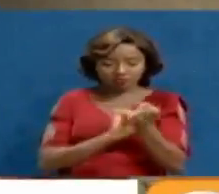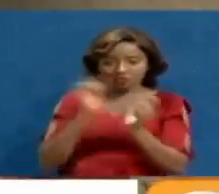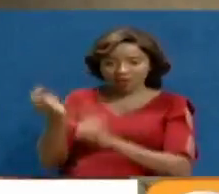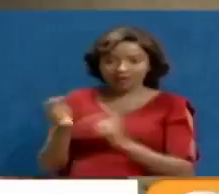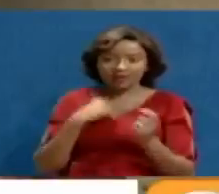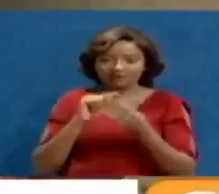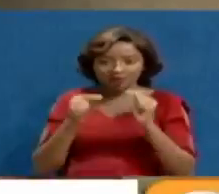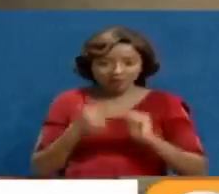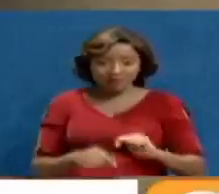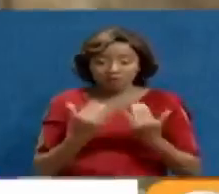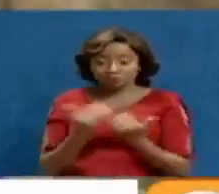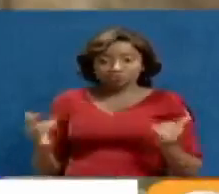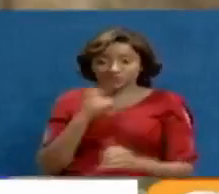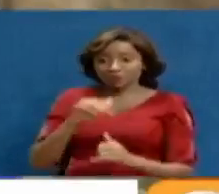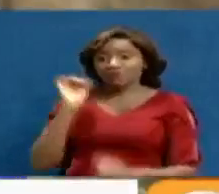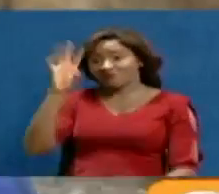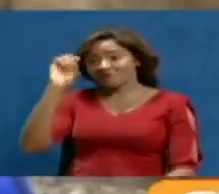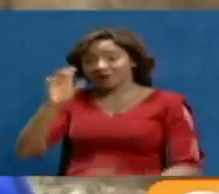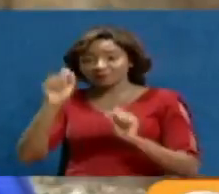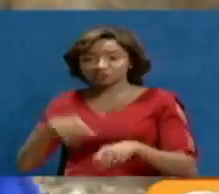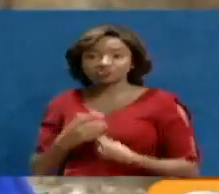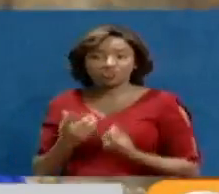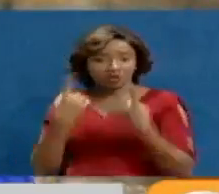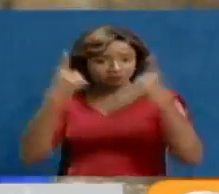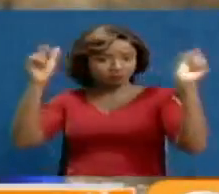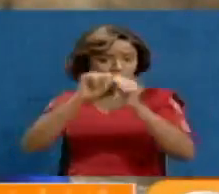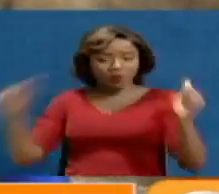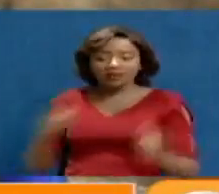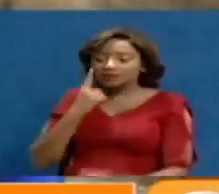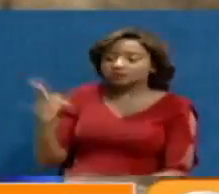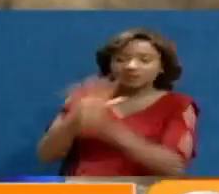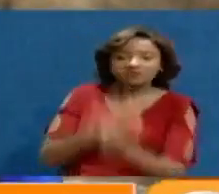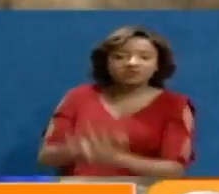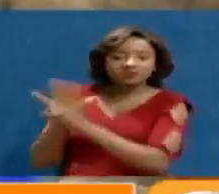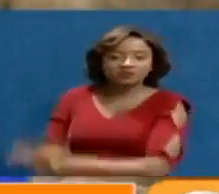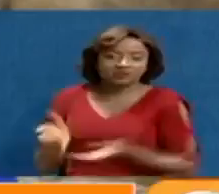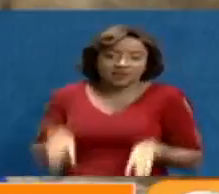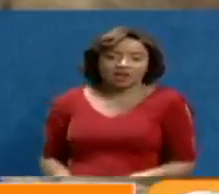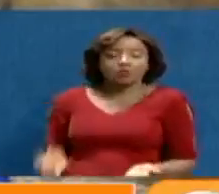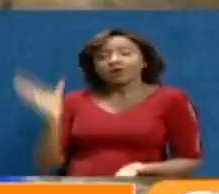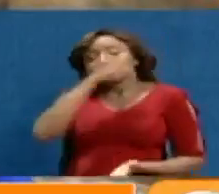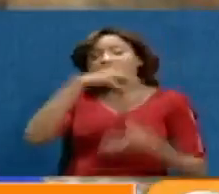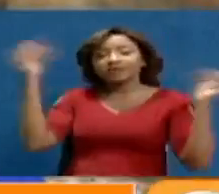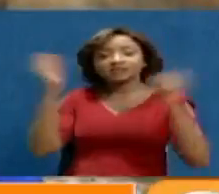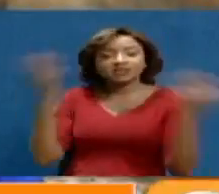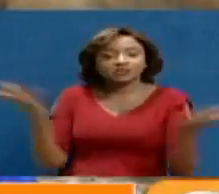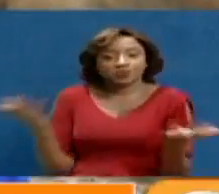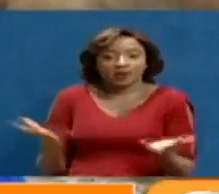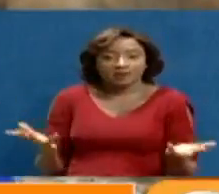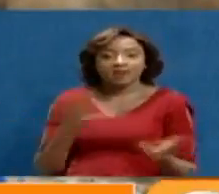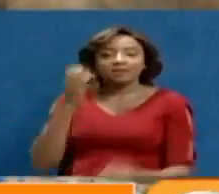strangulation. Watoto wale ambao wangekuwa serikali ya kesho ndio wanafanywa vituko kama hizo. President wetu ako